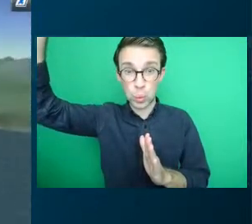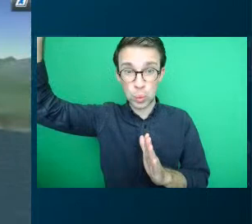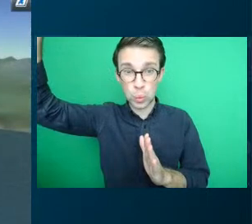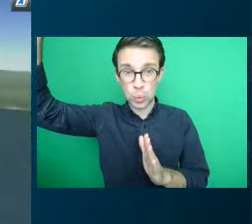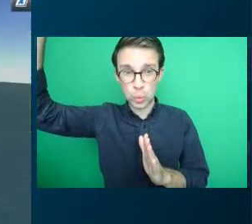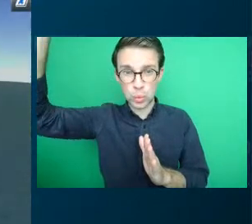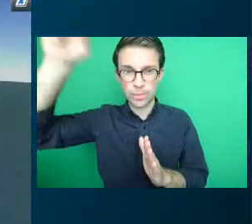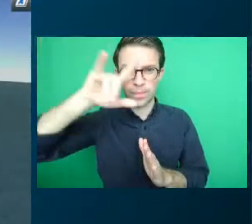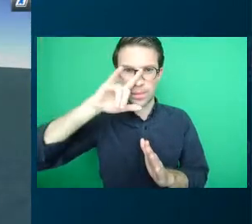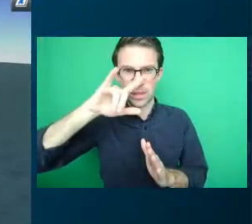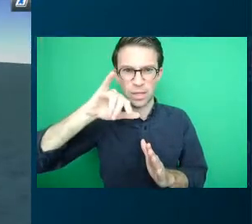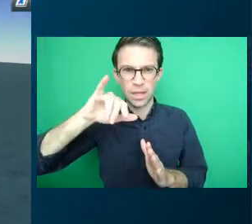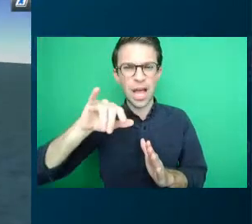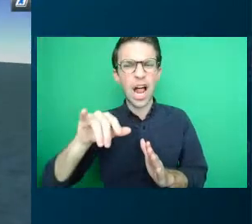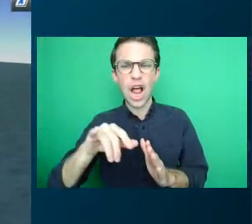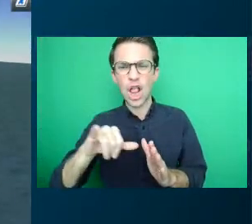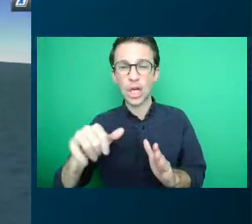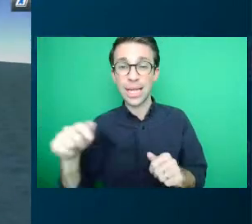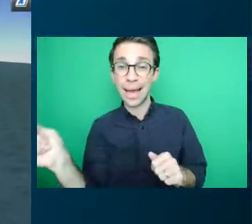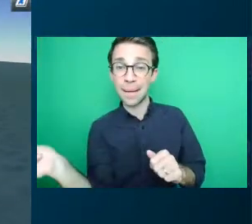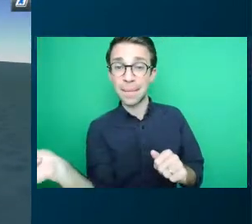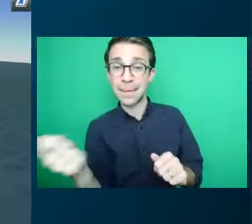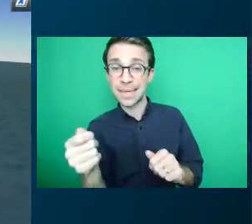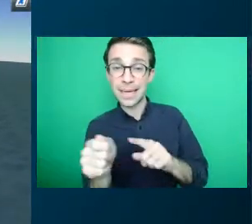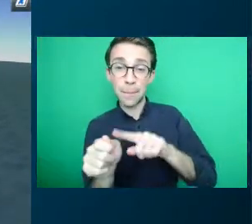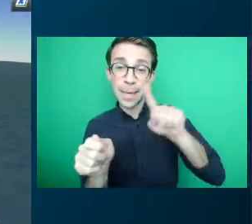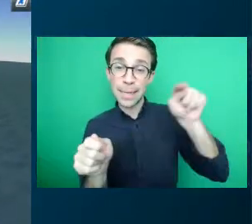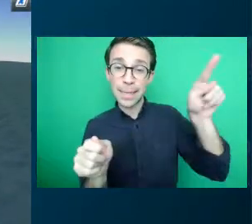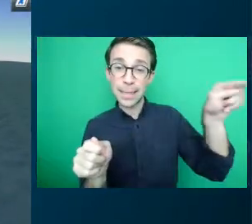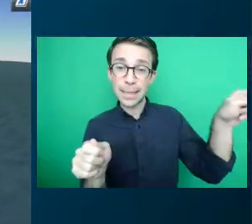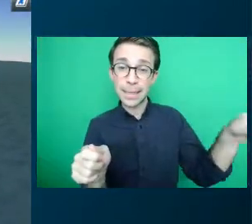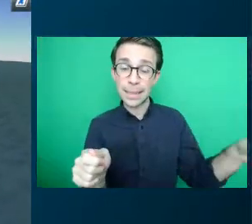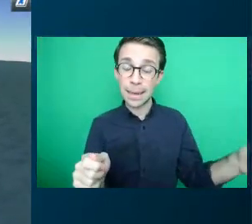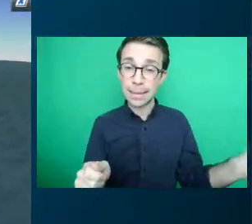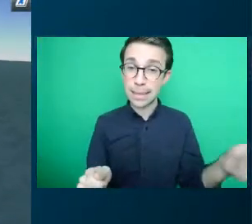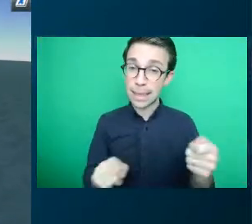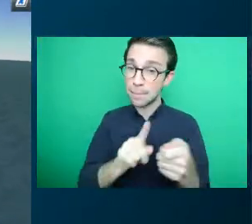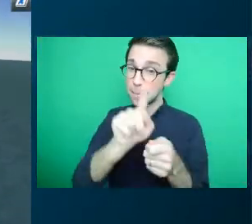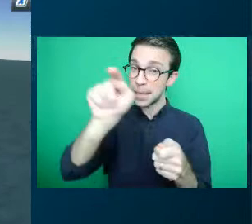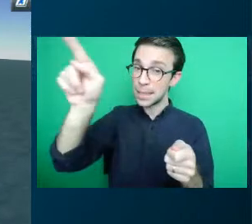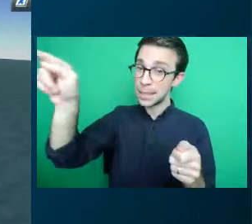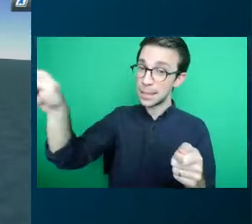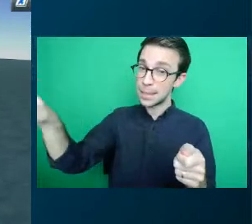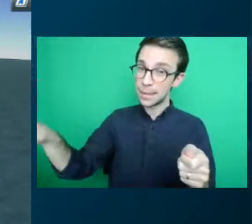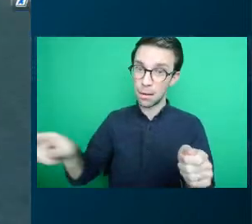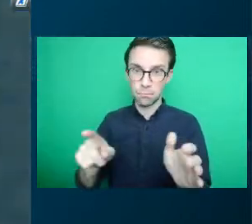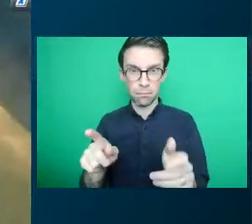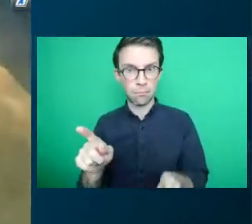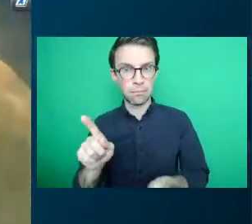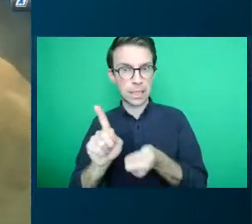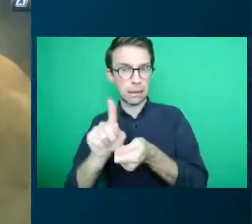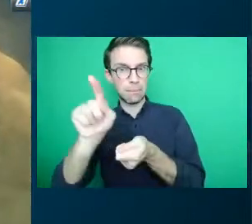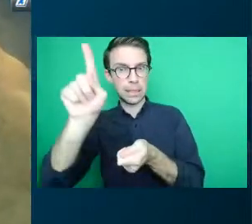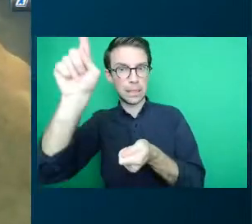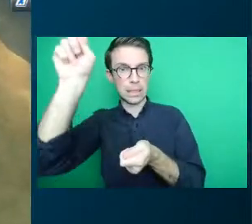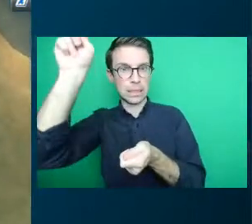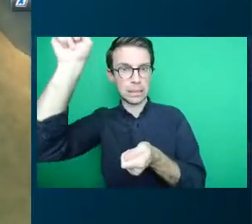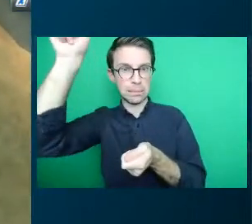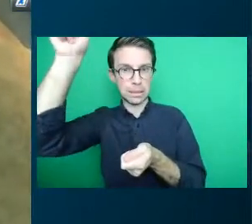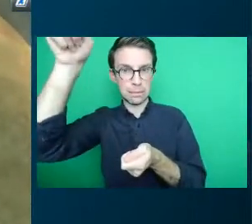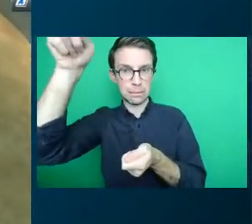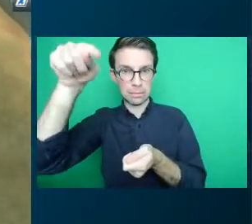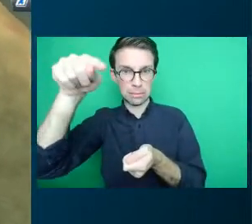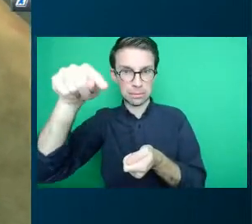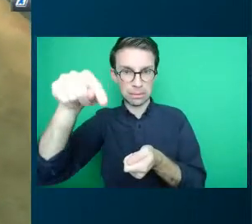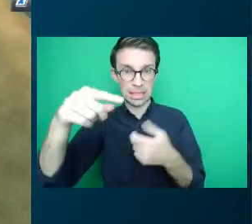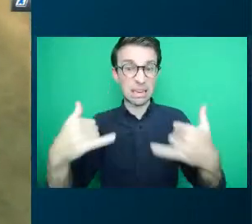of game of badminton or something, I didn't actually make it to space. Space is still way up there. And I am going to have a little bit of a